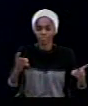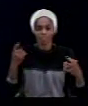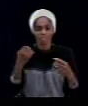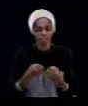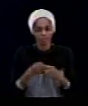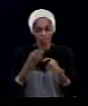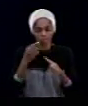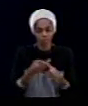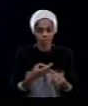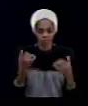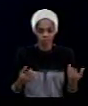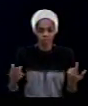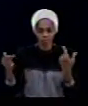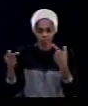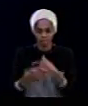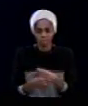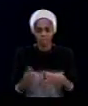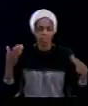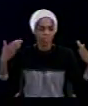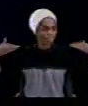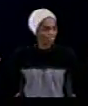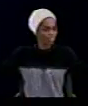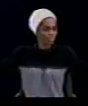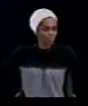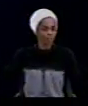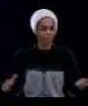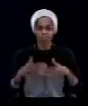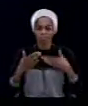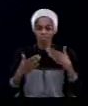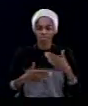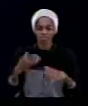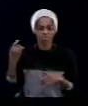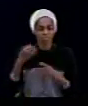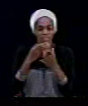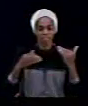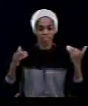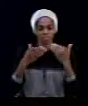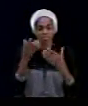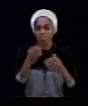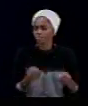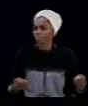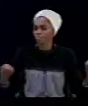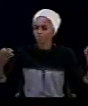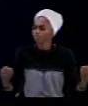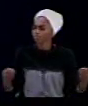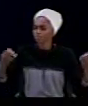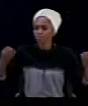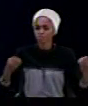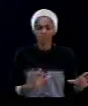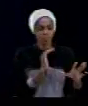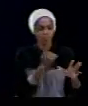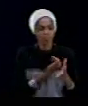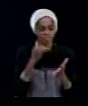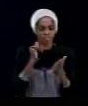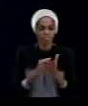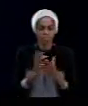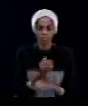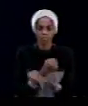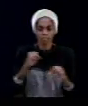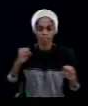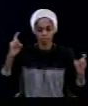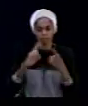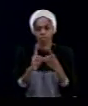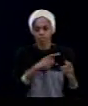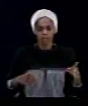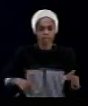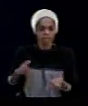Angels rejoice in heaven. There are a multitude of souls that have been saved, that have been brought into God's kingdom. We need to give thanks